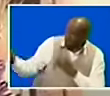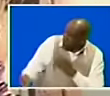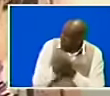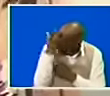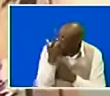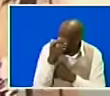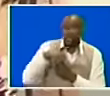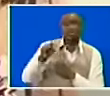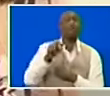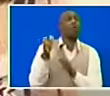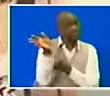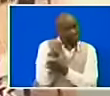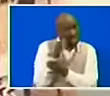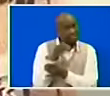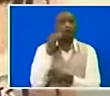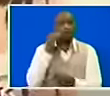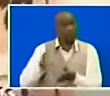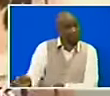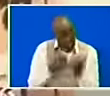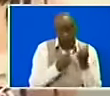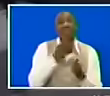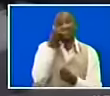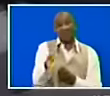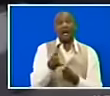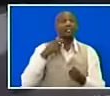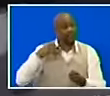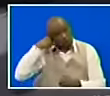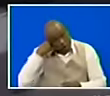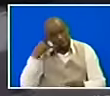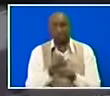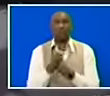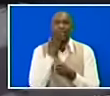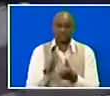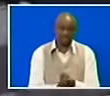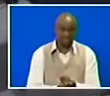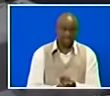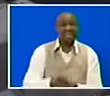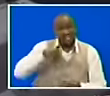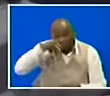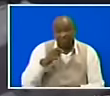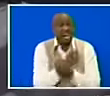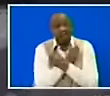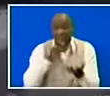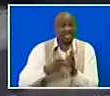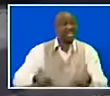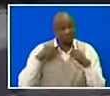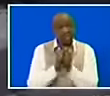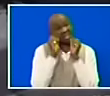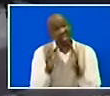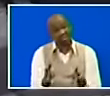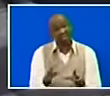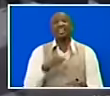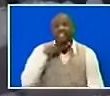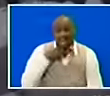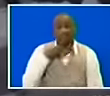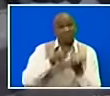left his home on Thursday evening and his phone went unanswered. Dying does not mean watenda waishi pamoja. In fact, it has just made